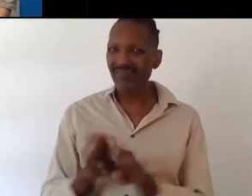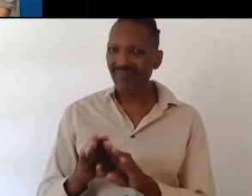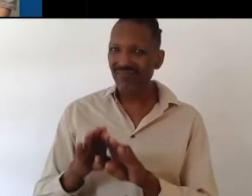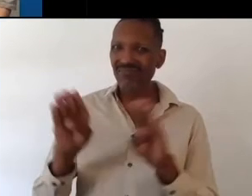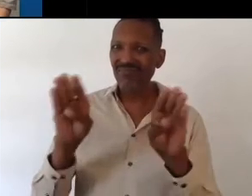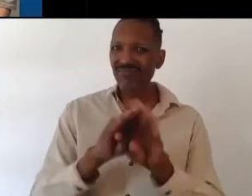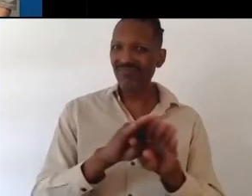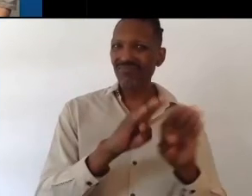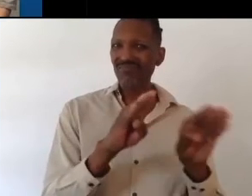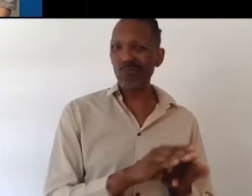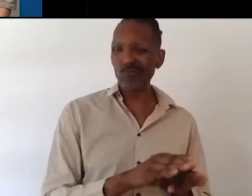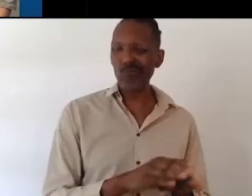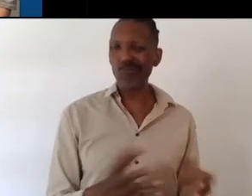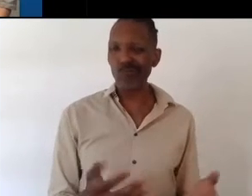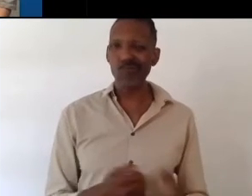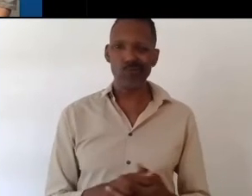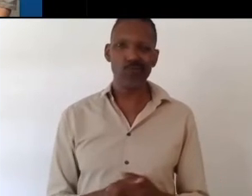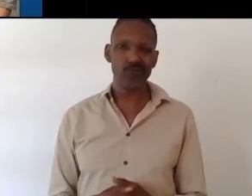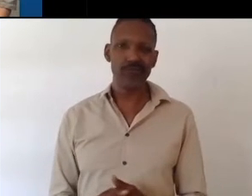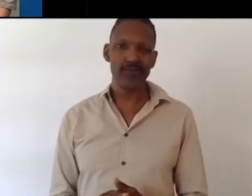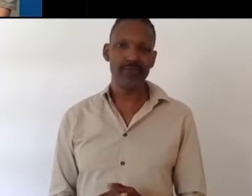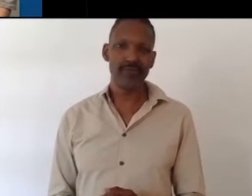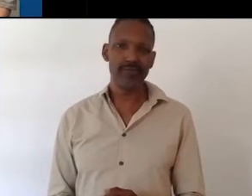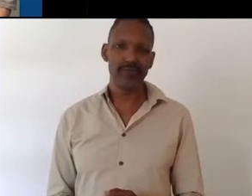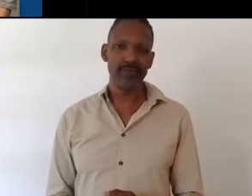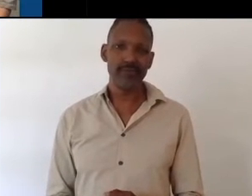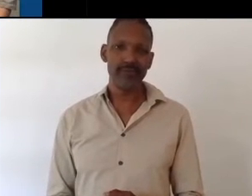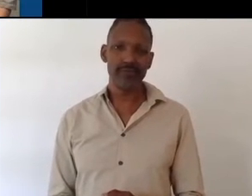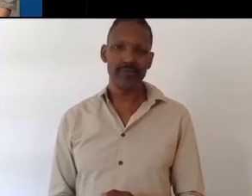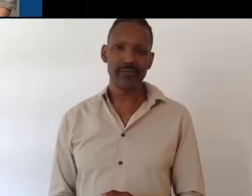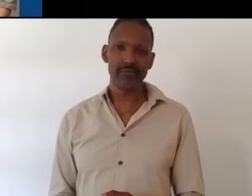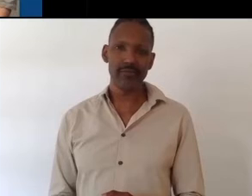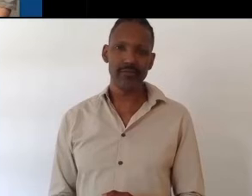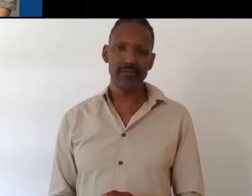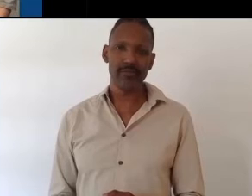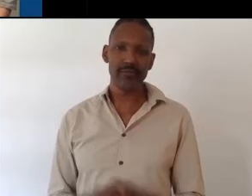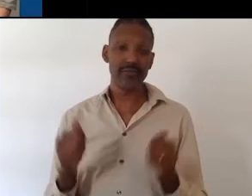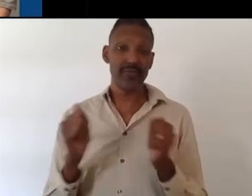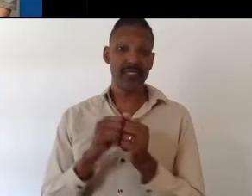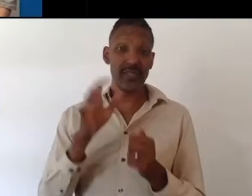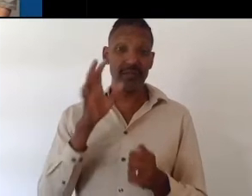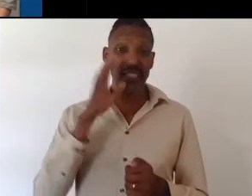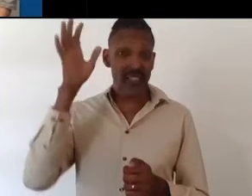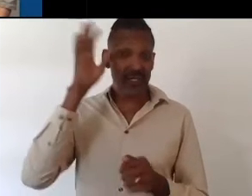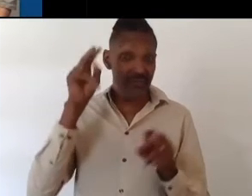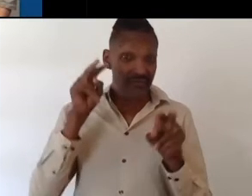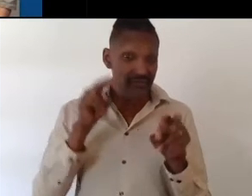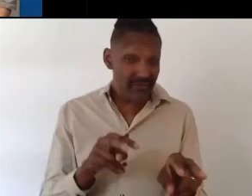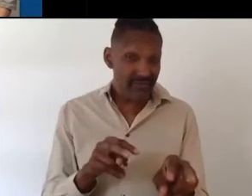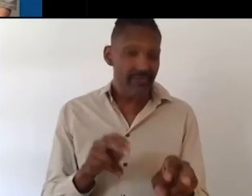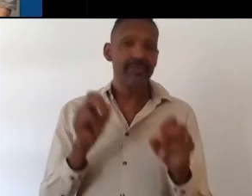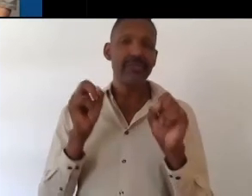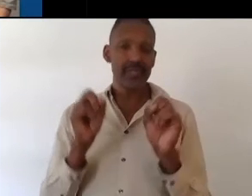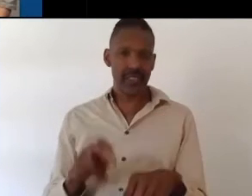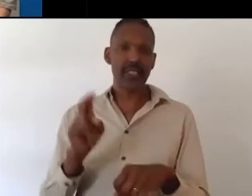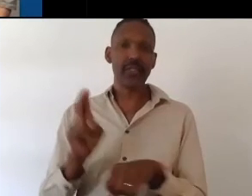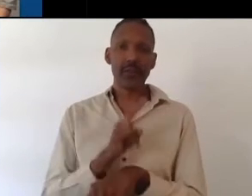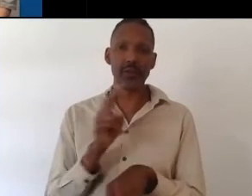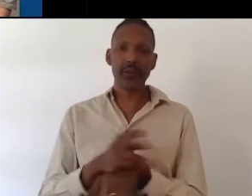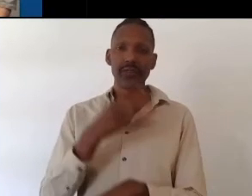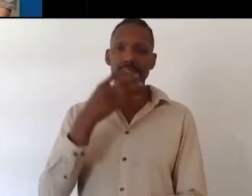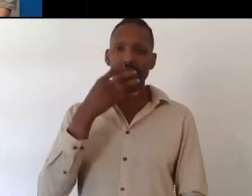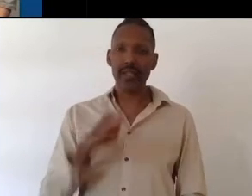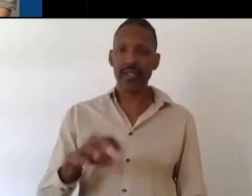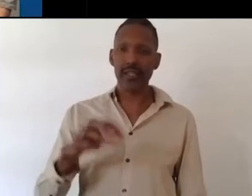use with supervision, as well as we had a teacher bring in her sewing machine, and children